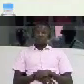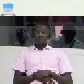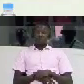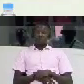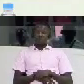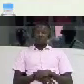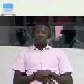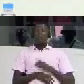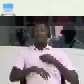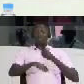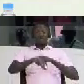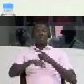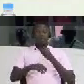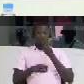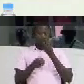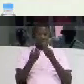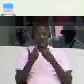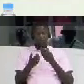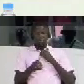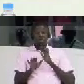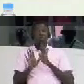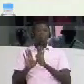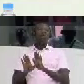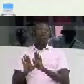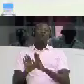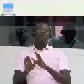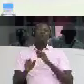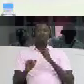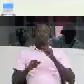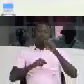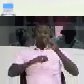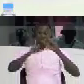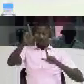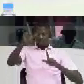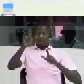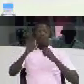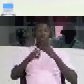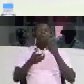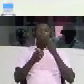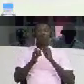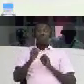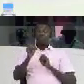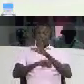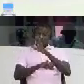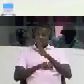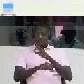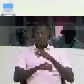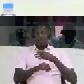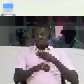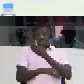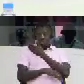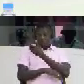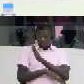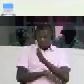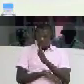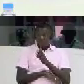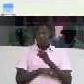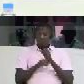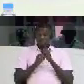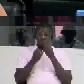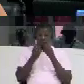toog xaar suma posting bi mu génn. No, I was asked to come and wait for my postings until it was published.